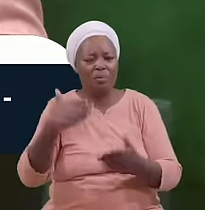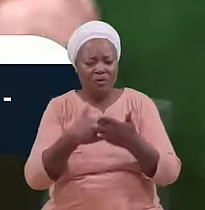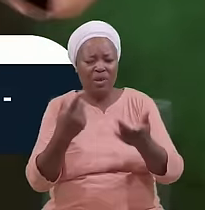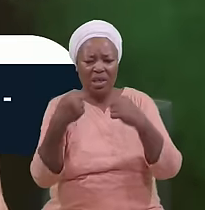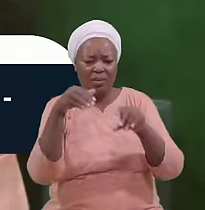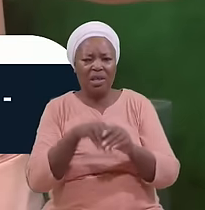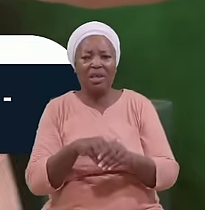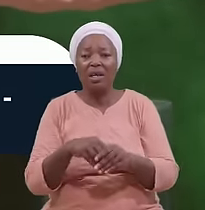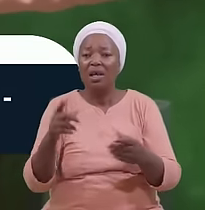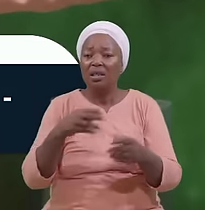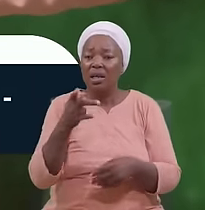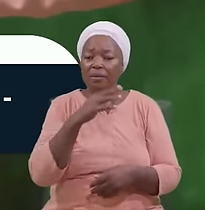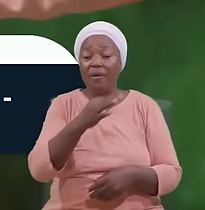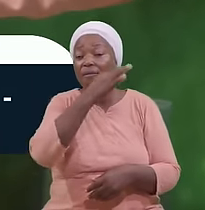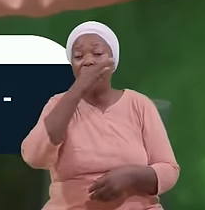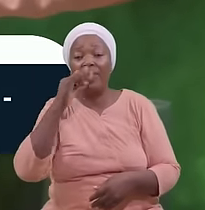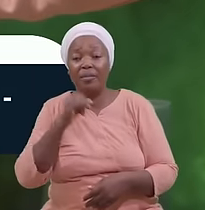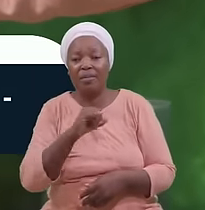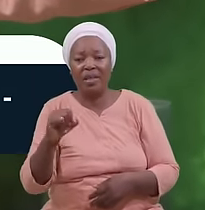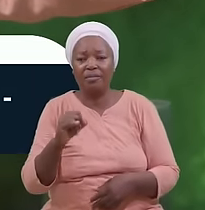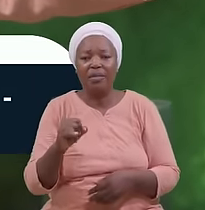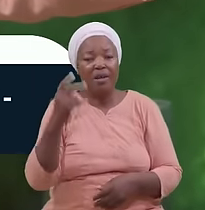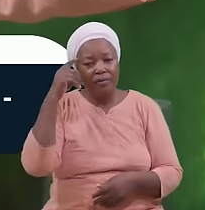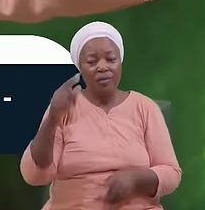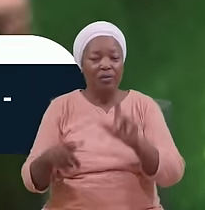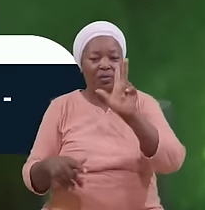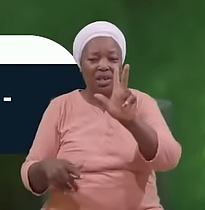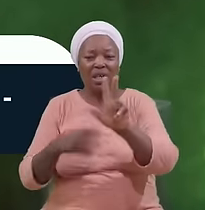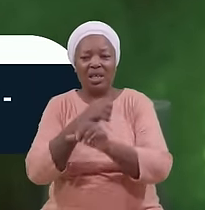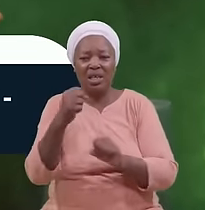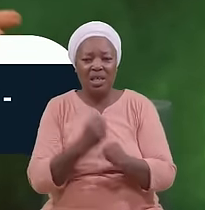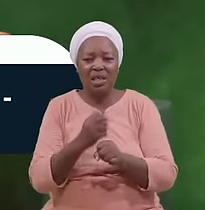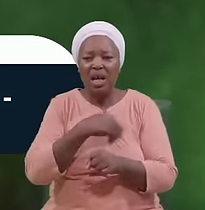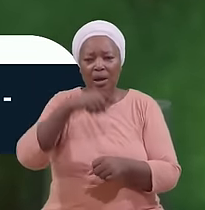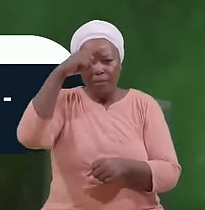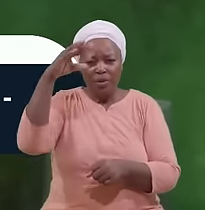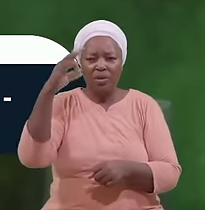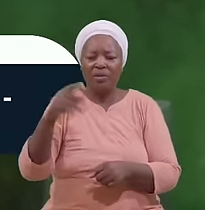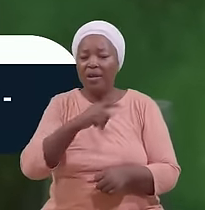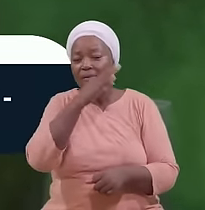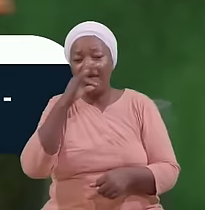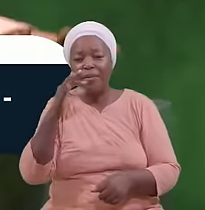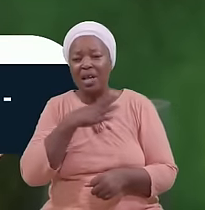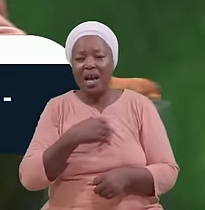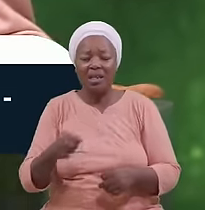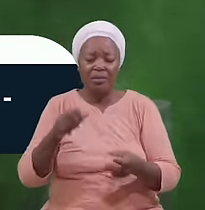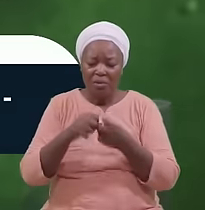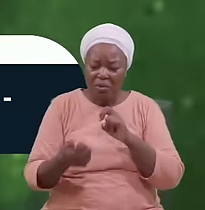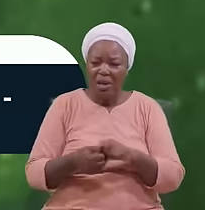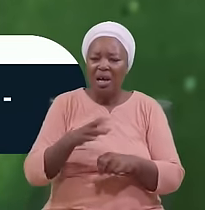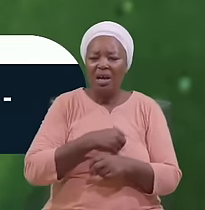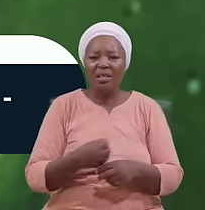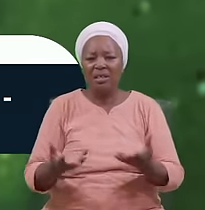in. There have been famine in 3 years. And because of the famine and the drought and the